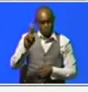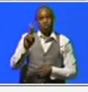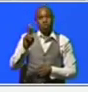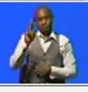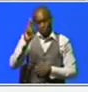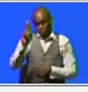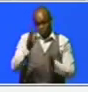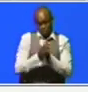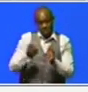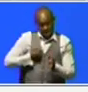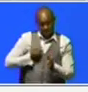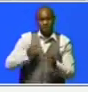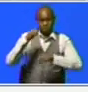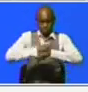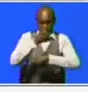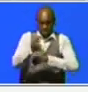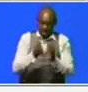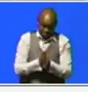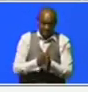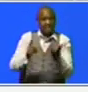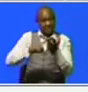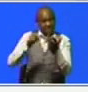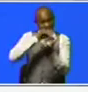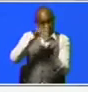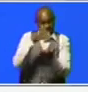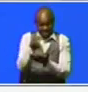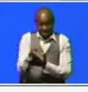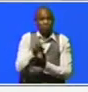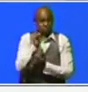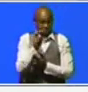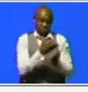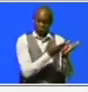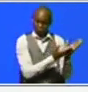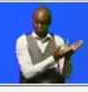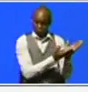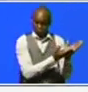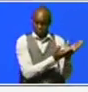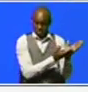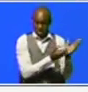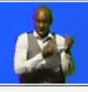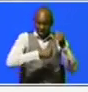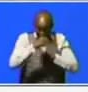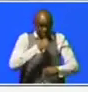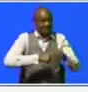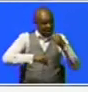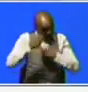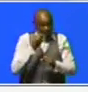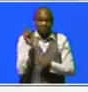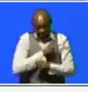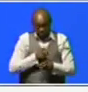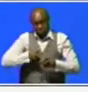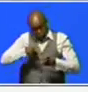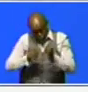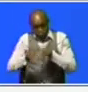tallying center for Mwea constituency. And of course, as you can see, the IEBC officials here doing the